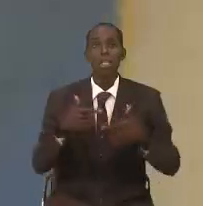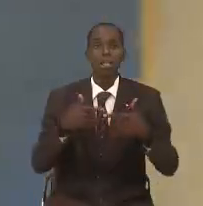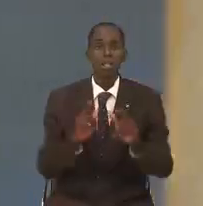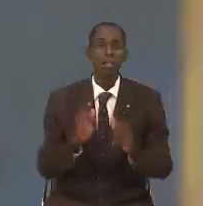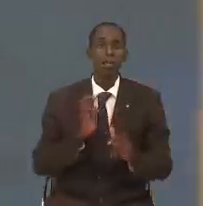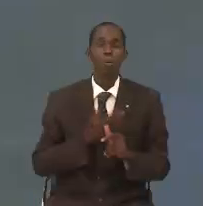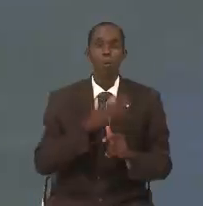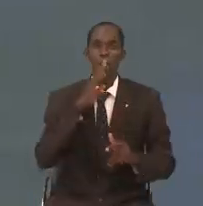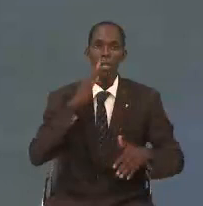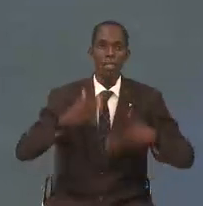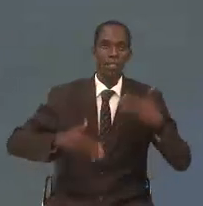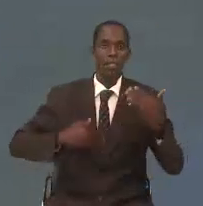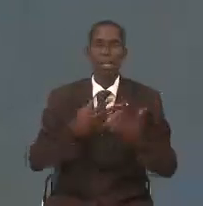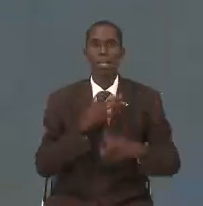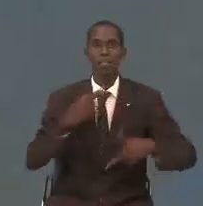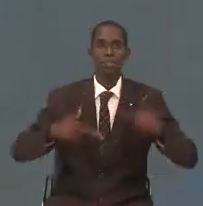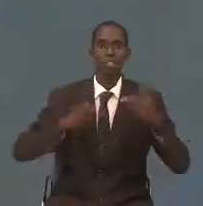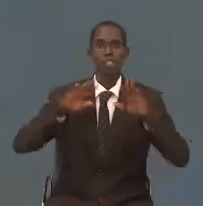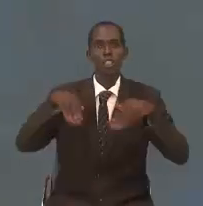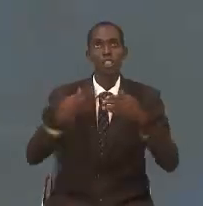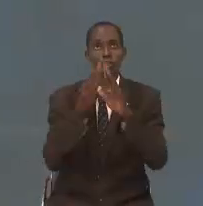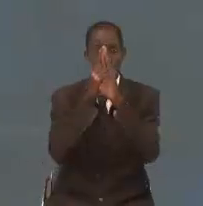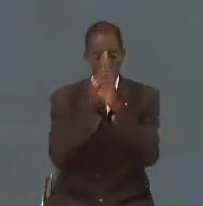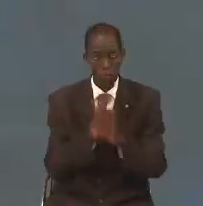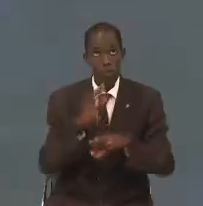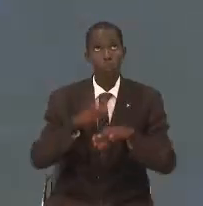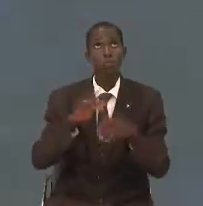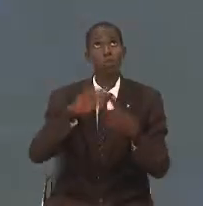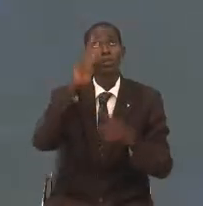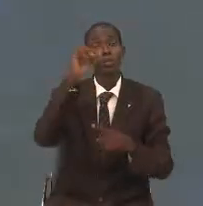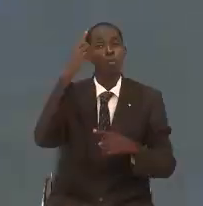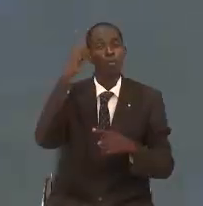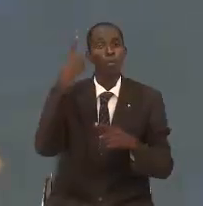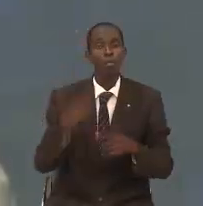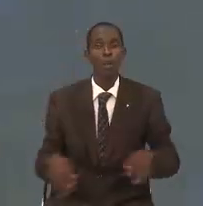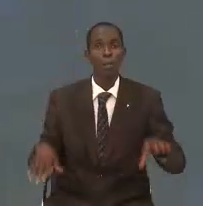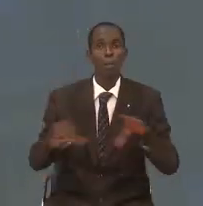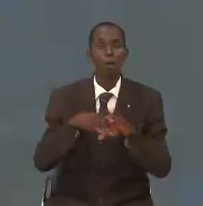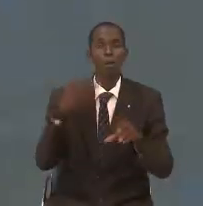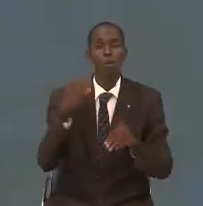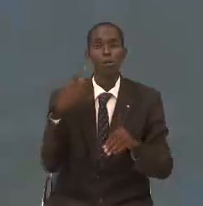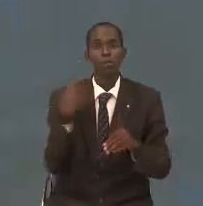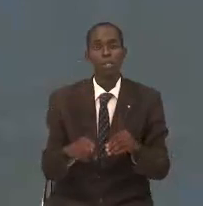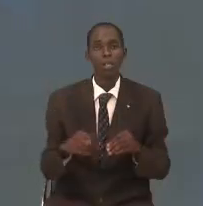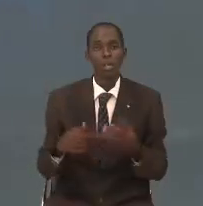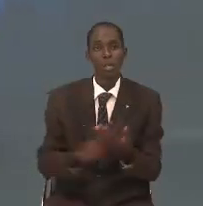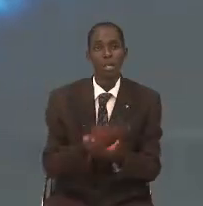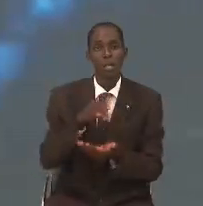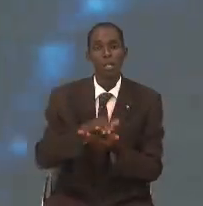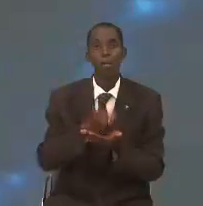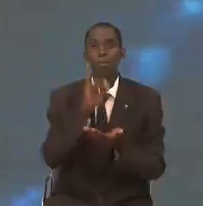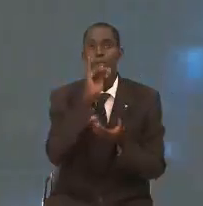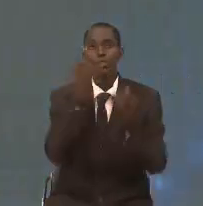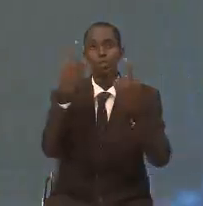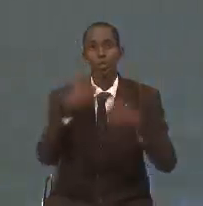rejoice and give honor to him, for the marriage of the Lamb is come, and his wife